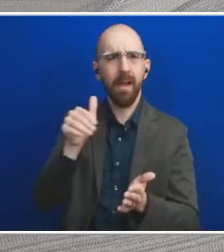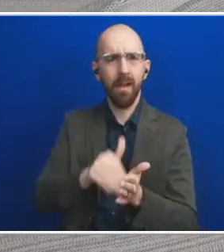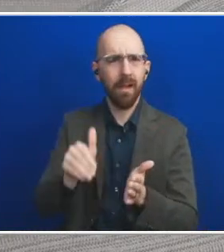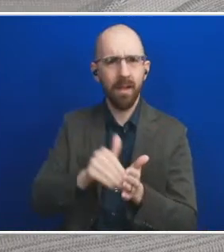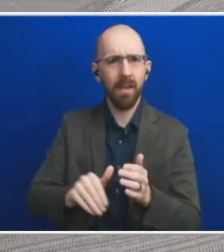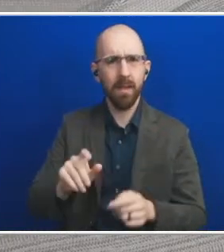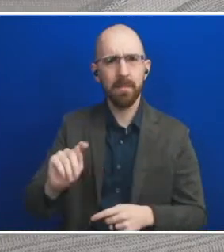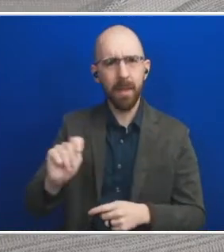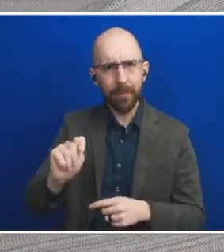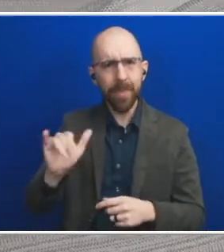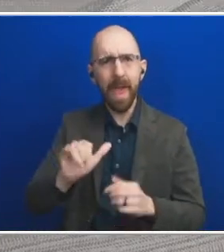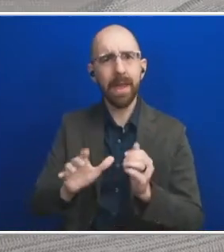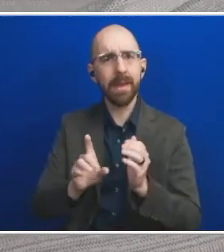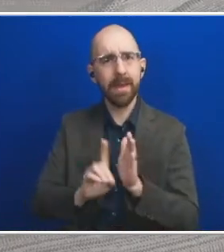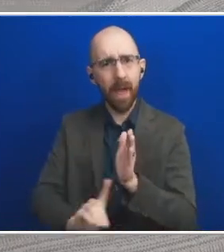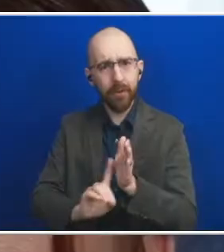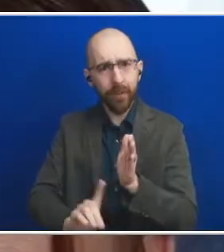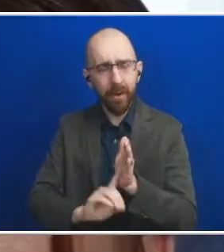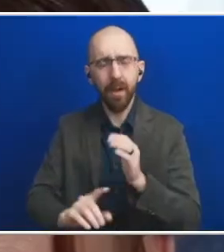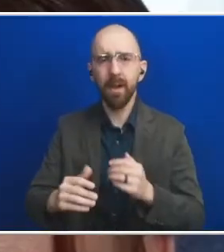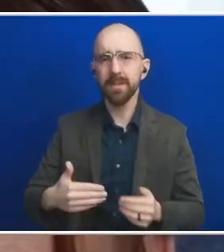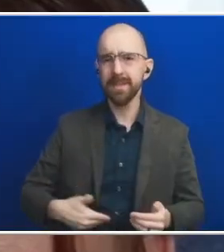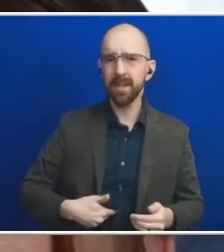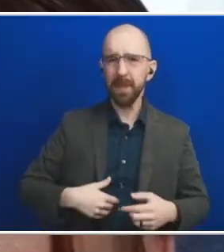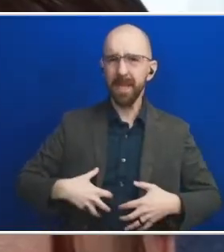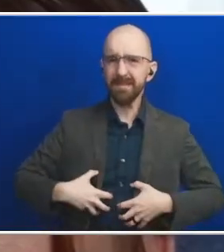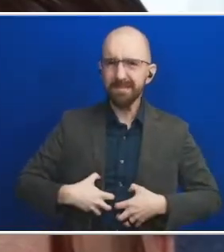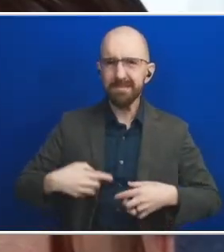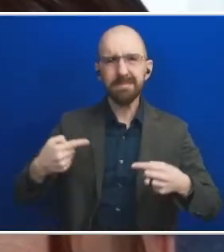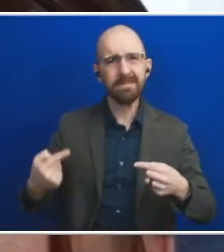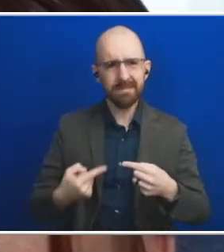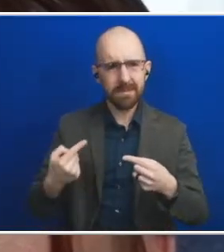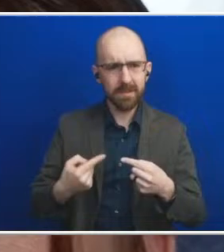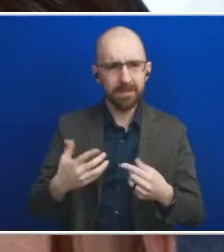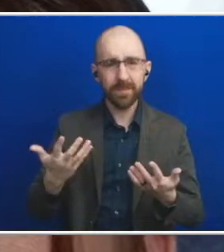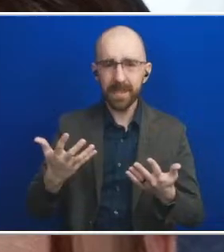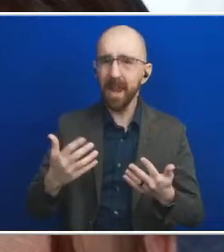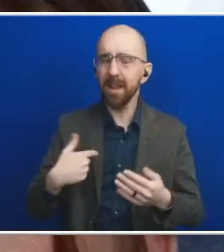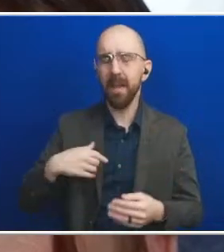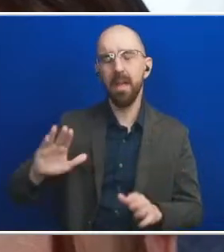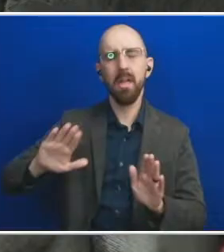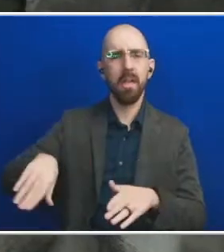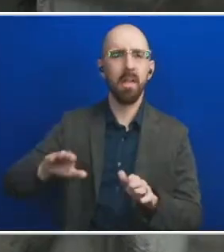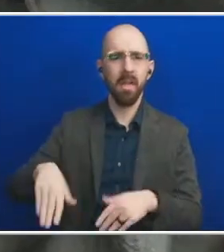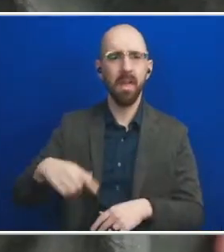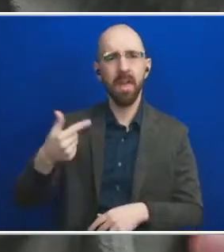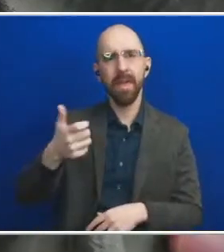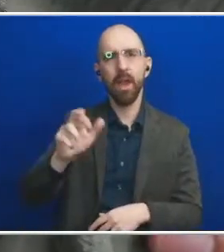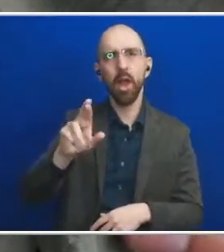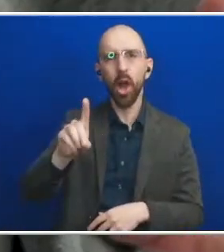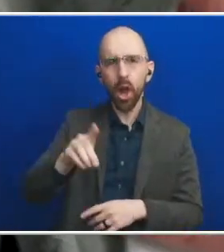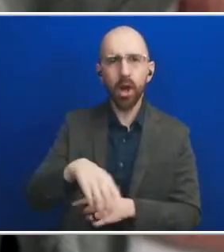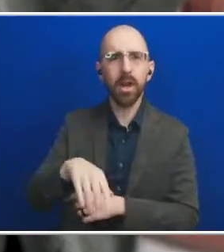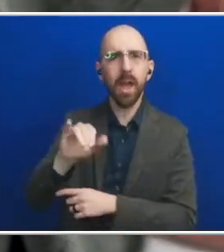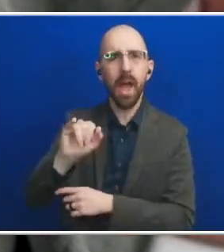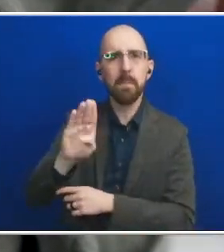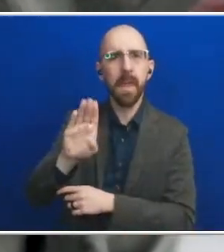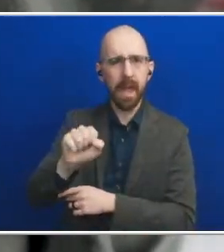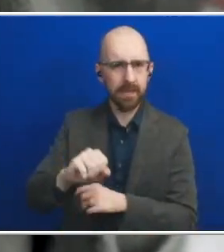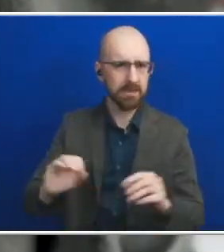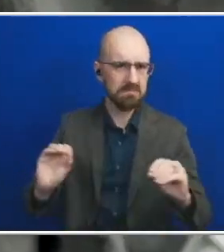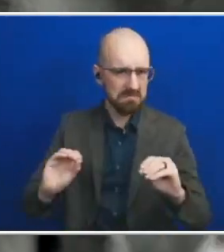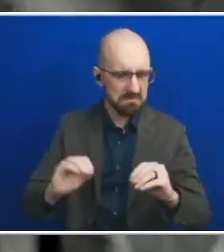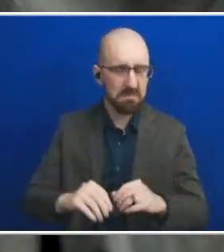all the time, like stomach pains and whatnot. And they kind of just passed it off as like GERD and IBS. But 3 weeks ago, those